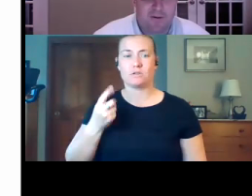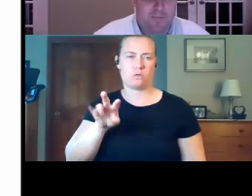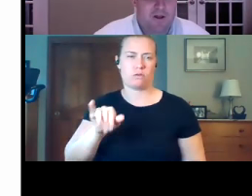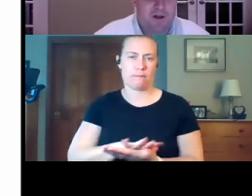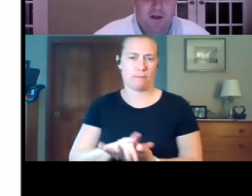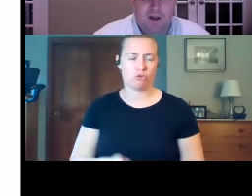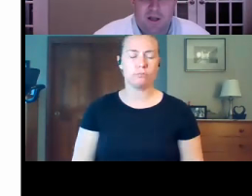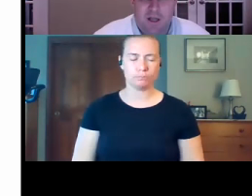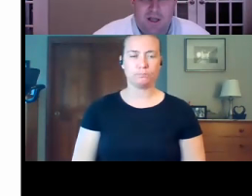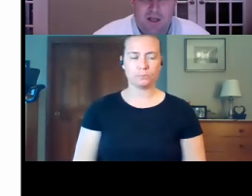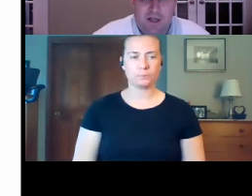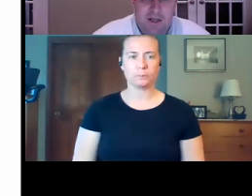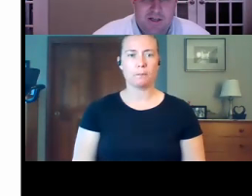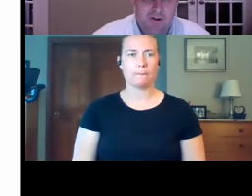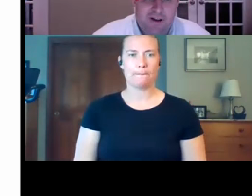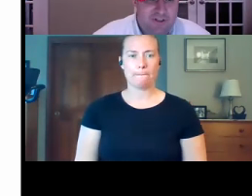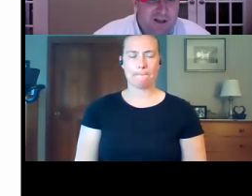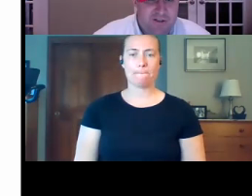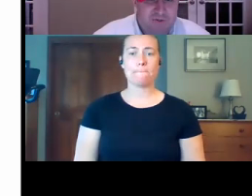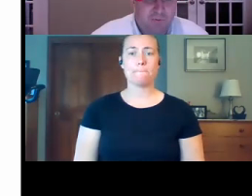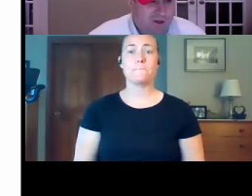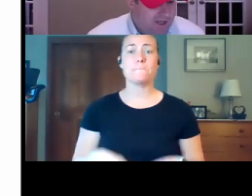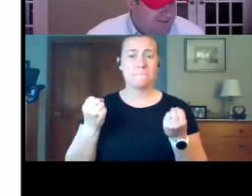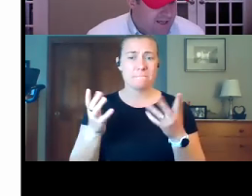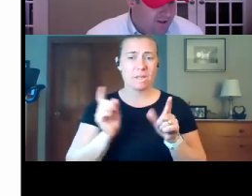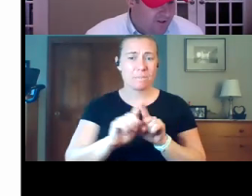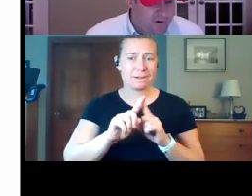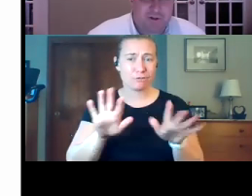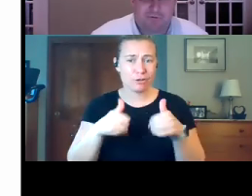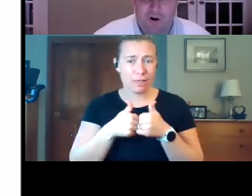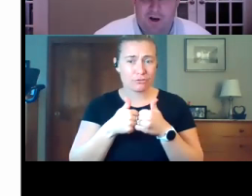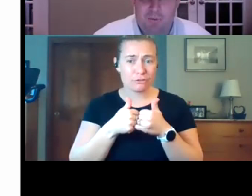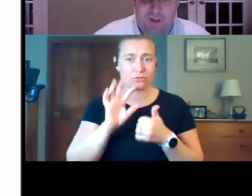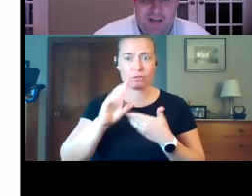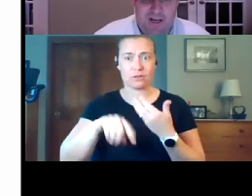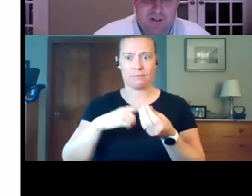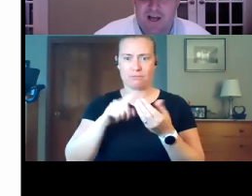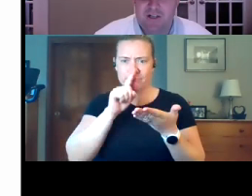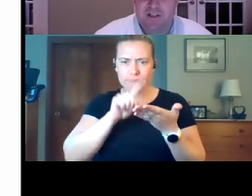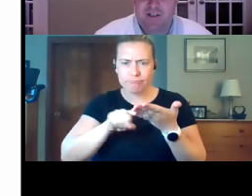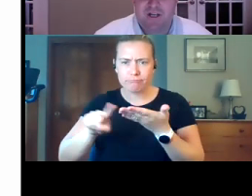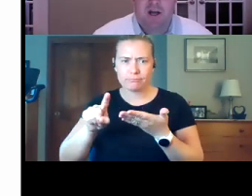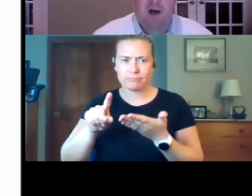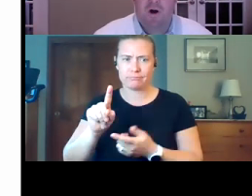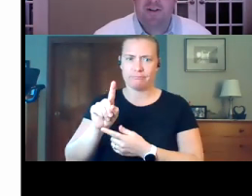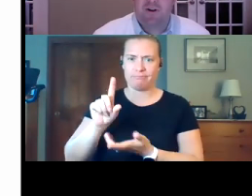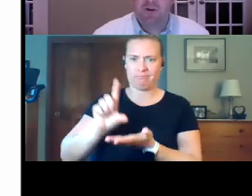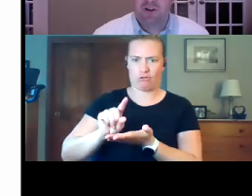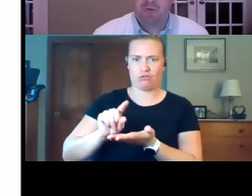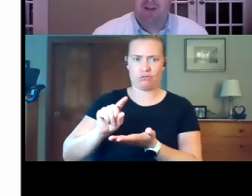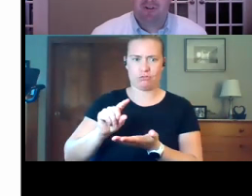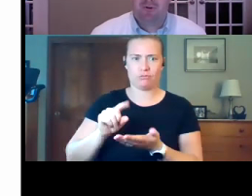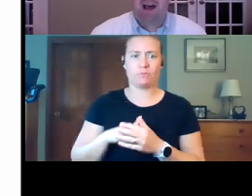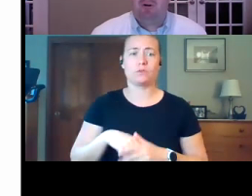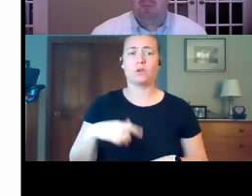there. So there are a lot of challenges when we look at examining the literature for implementation strategies. One is the notion that we